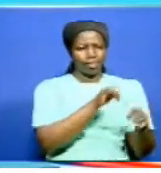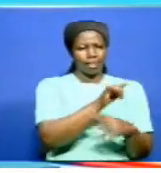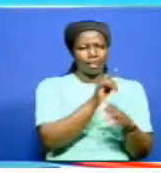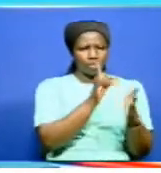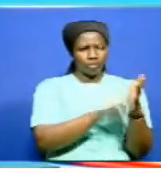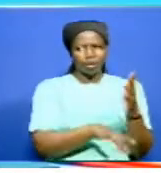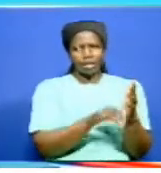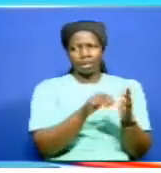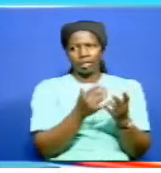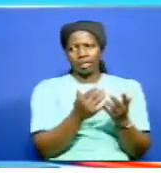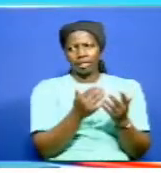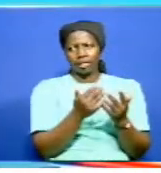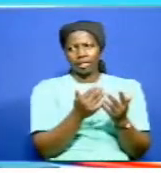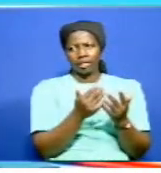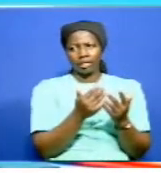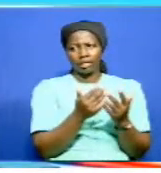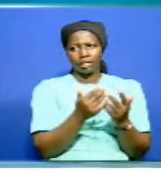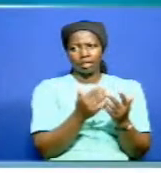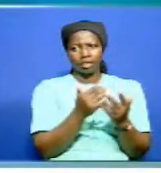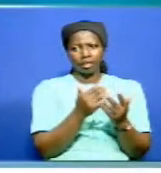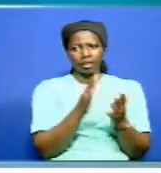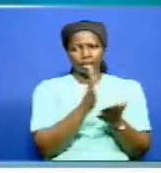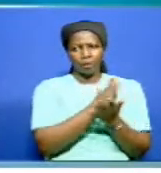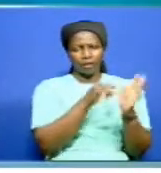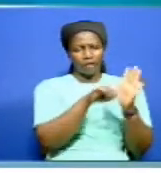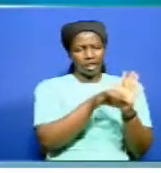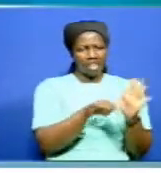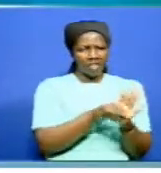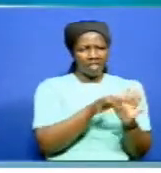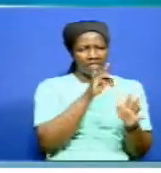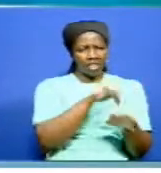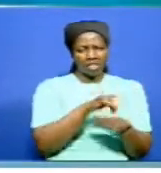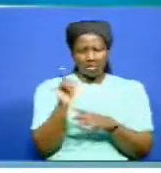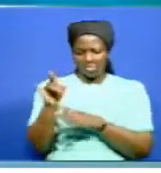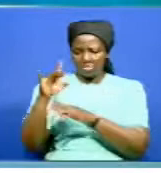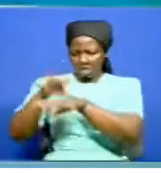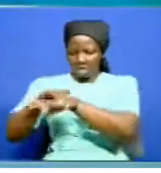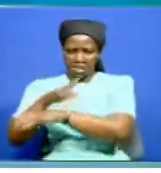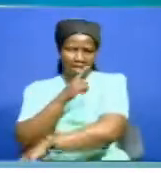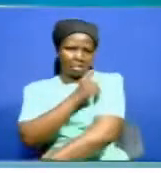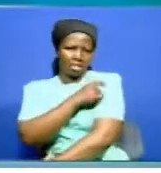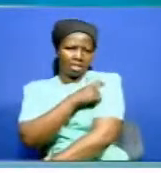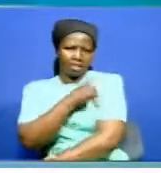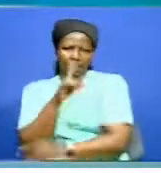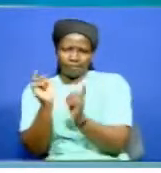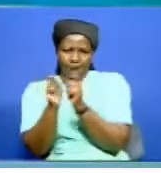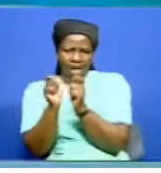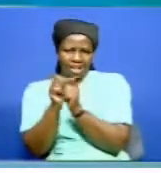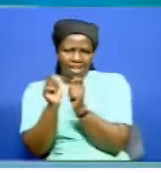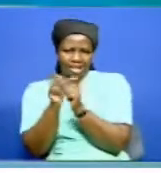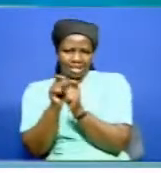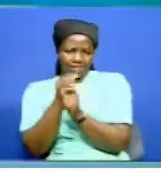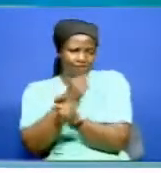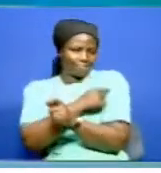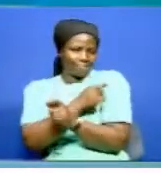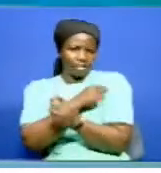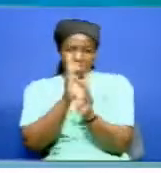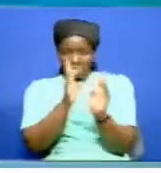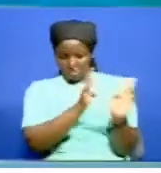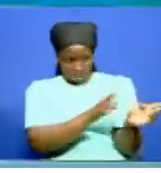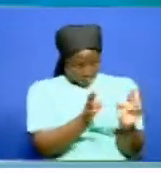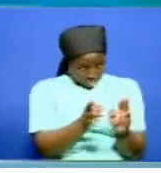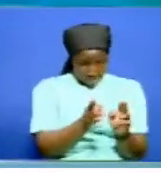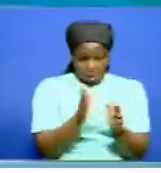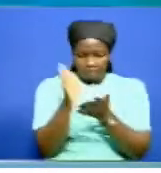the side effects? So you'll get the pain at the injection site. That's normal. Yeah, that's normal. Sometimes you can